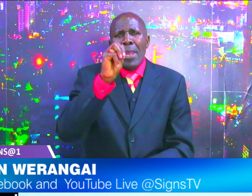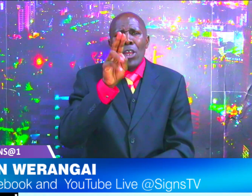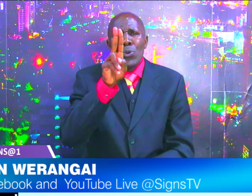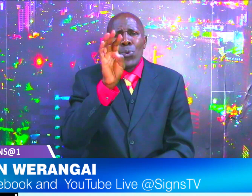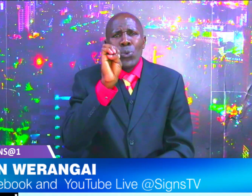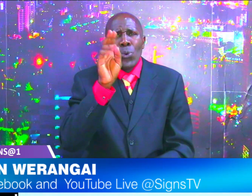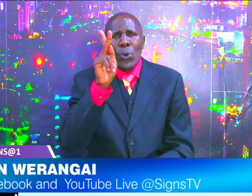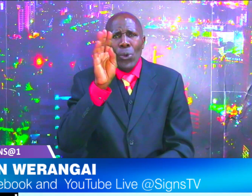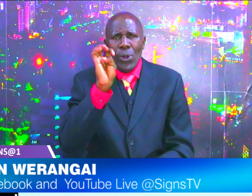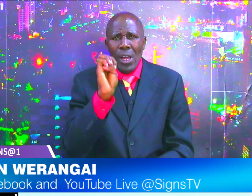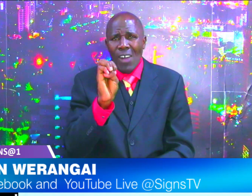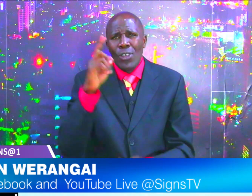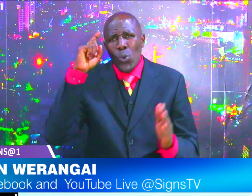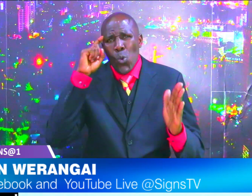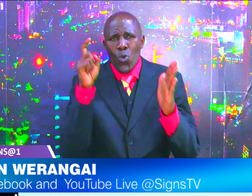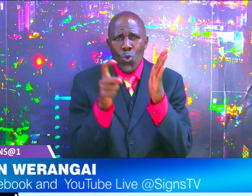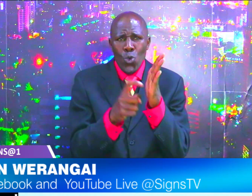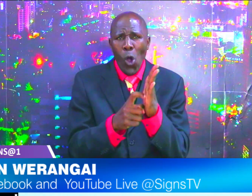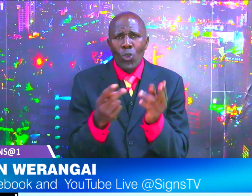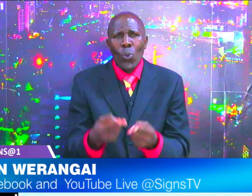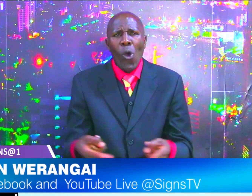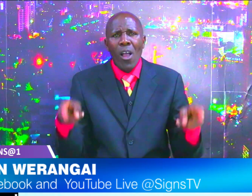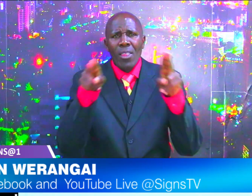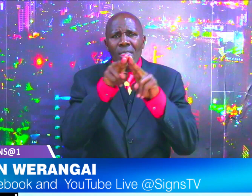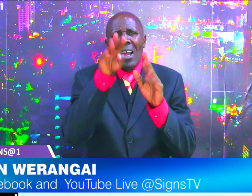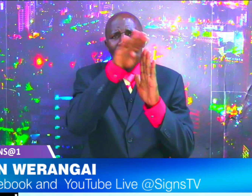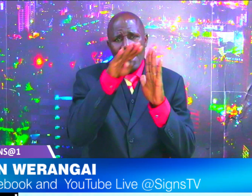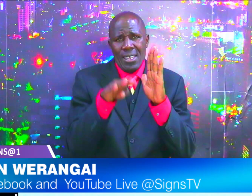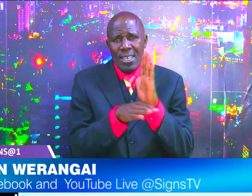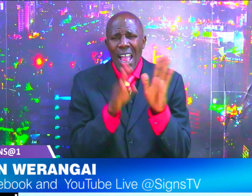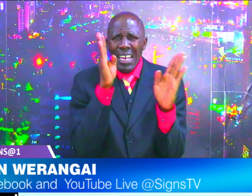his counterpart Jonathan Mweke.